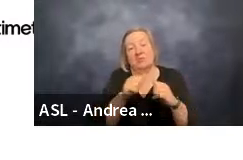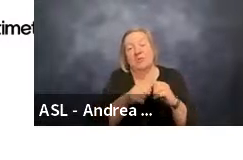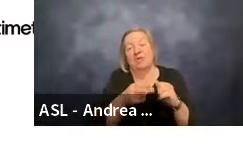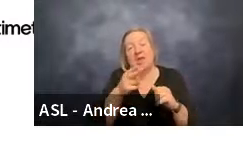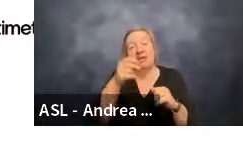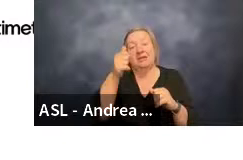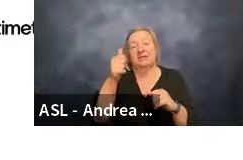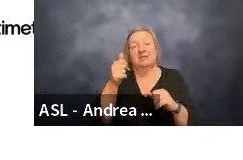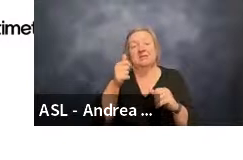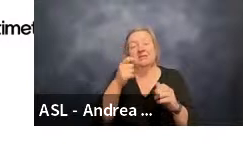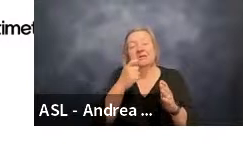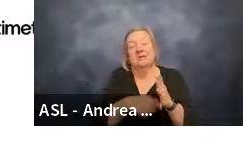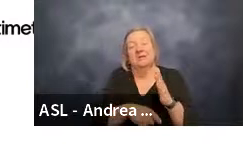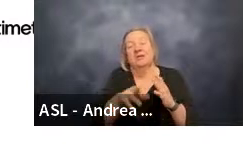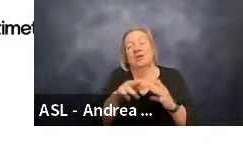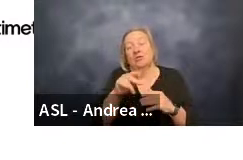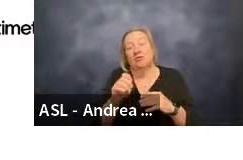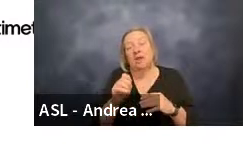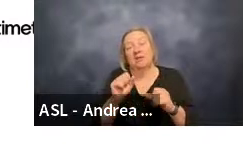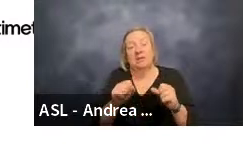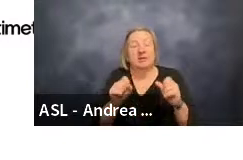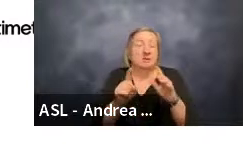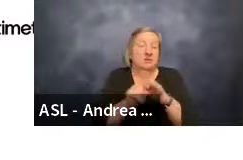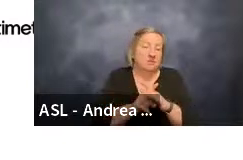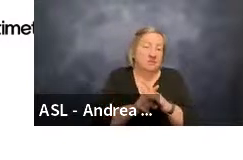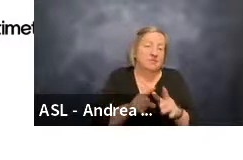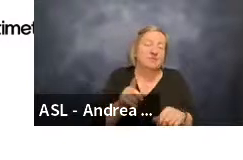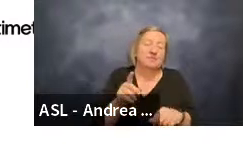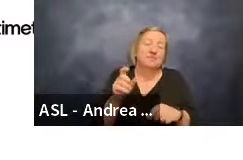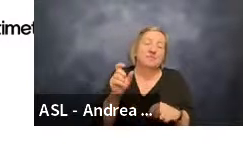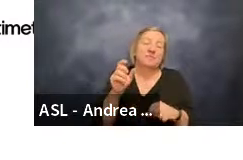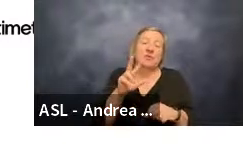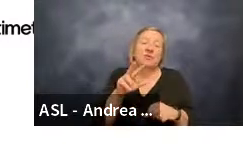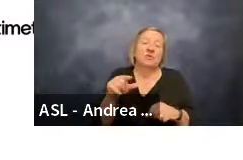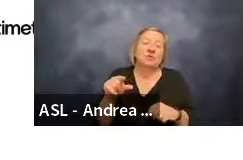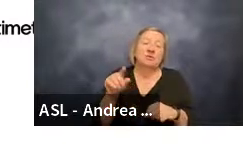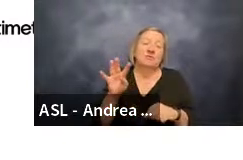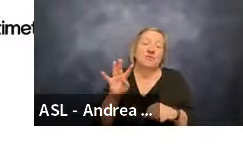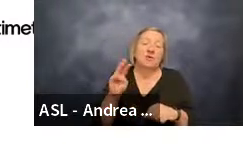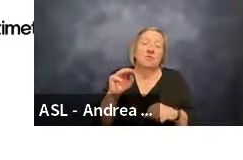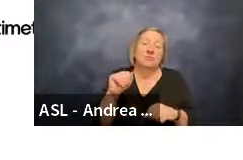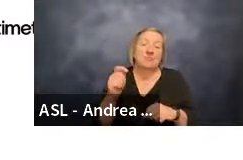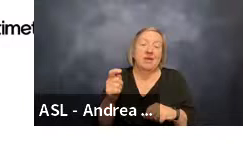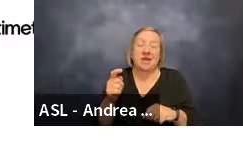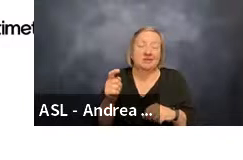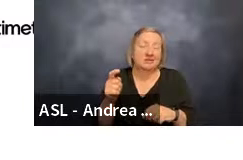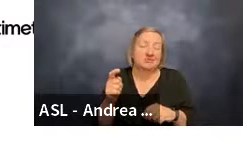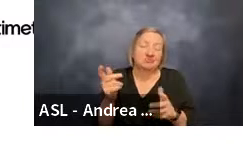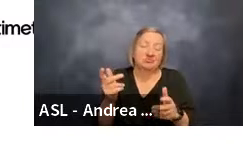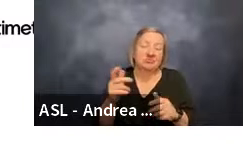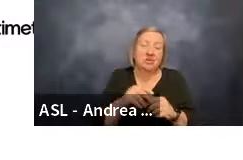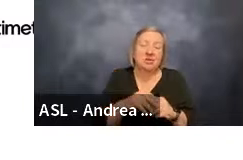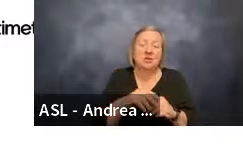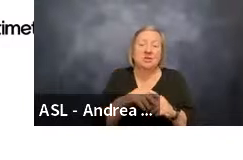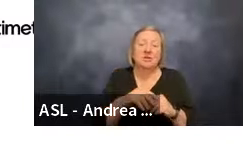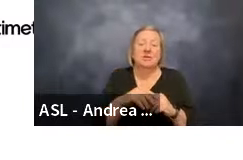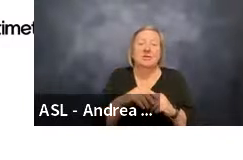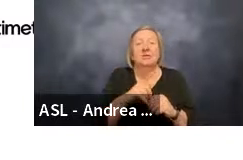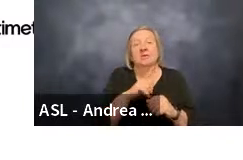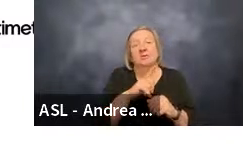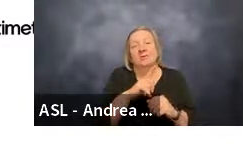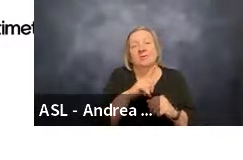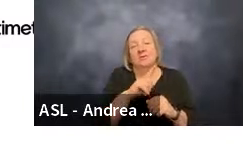highest of the high toll rates that might come around. But yeah, that 3 to 4 maximum. I mean, something in that 150